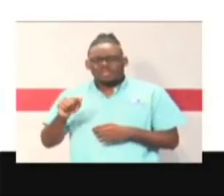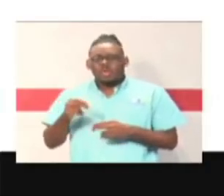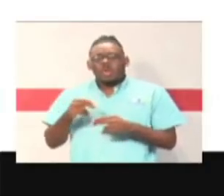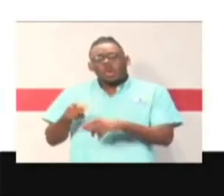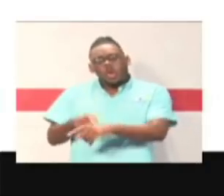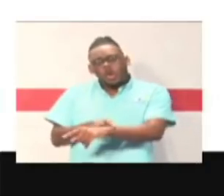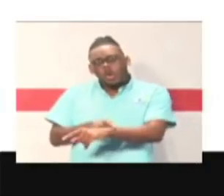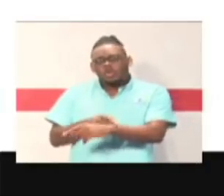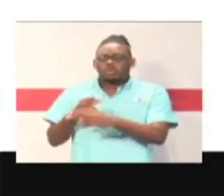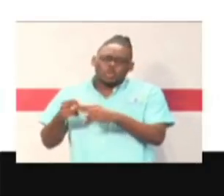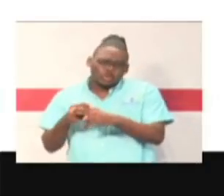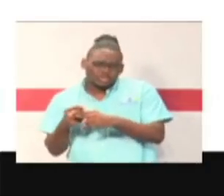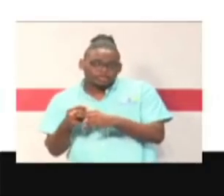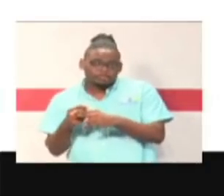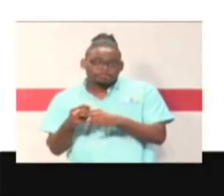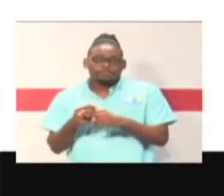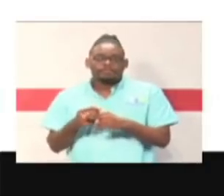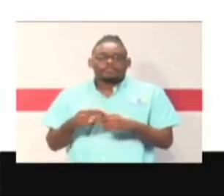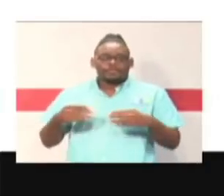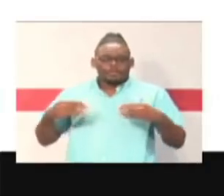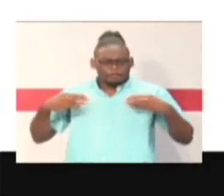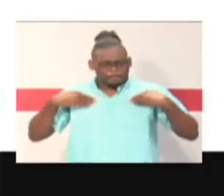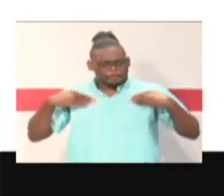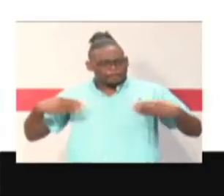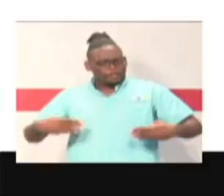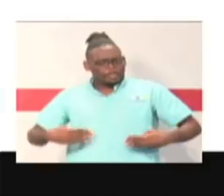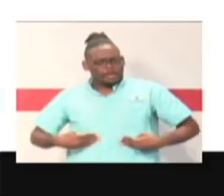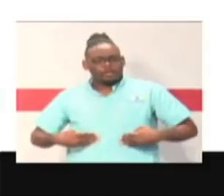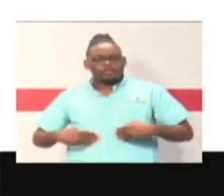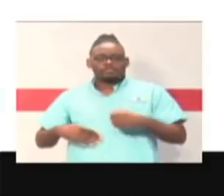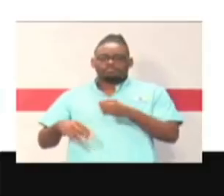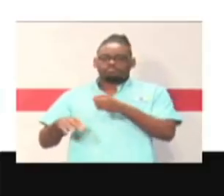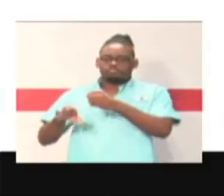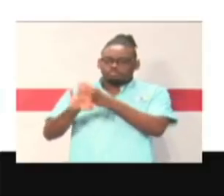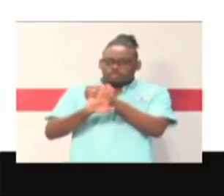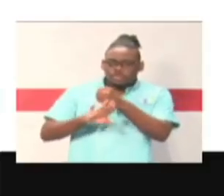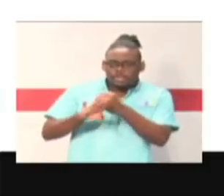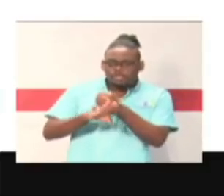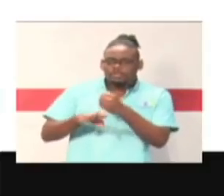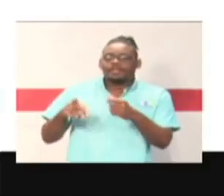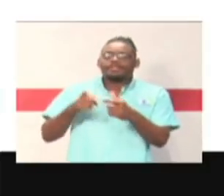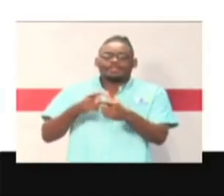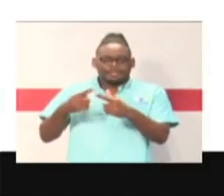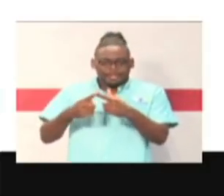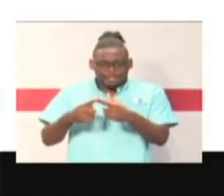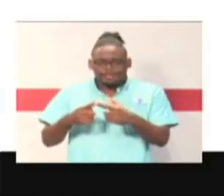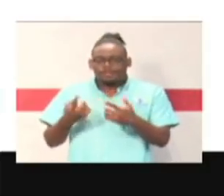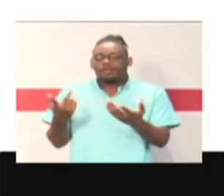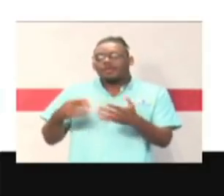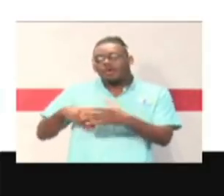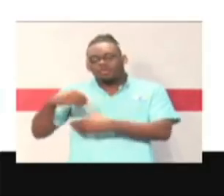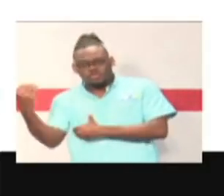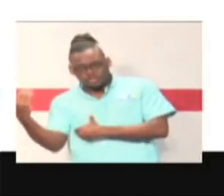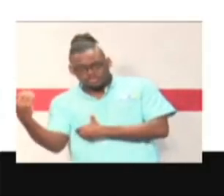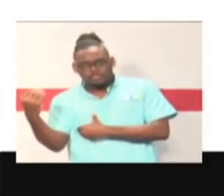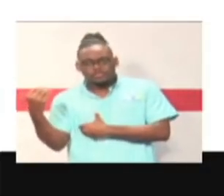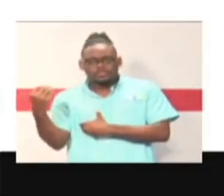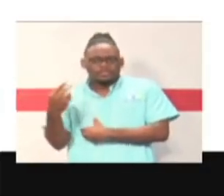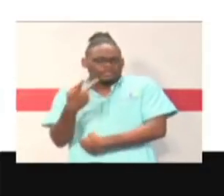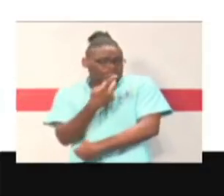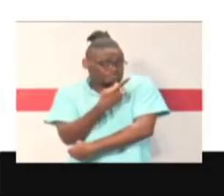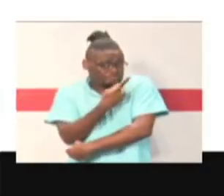your immune system, and then is eliminated from your system. The vaccine does not cross